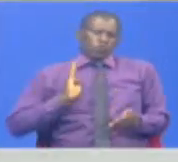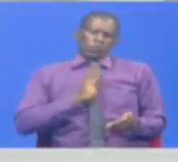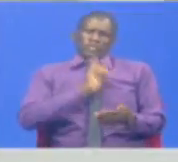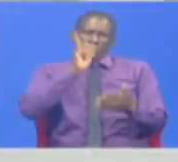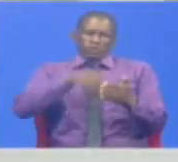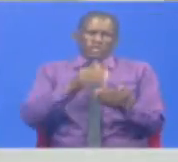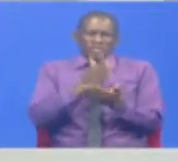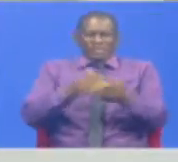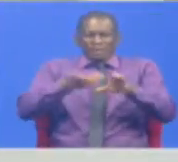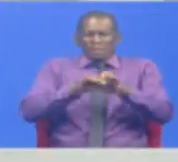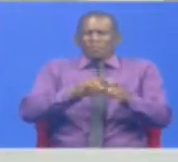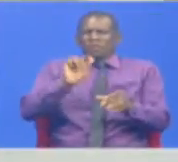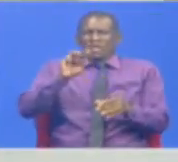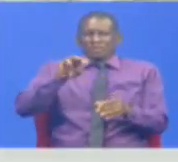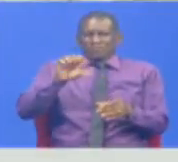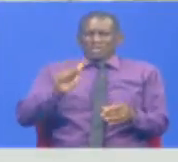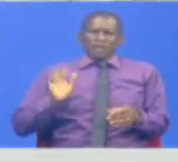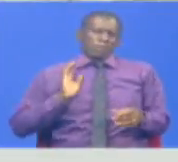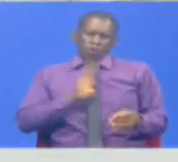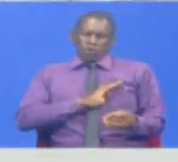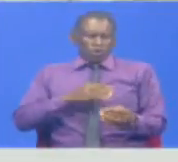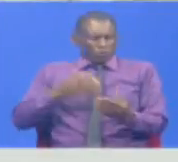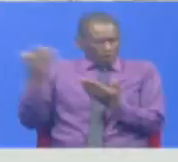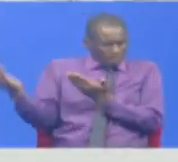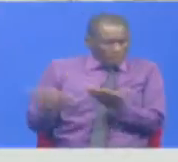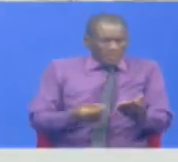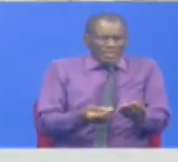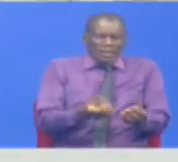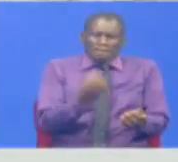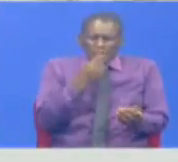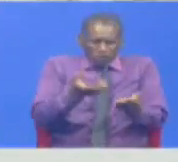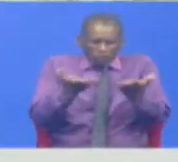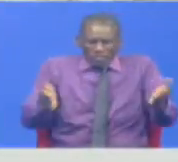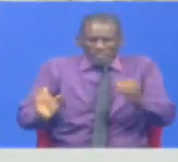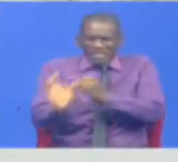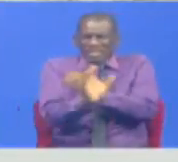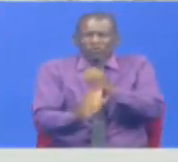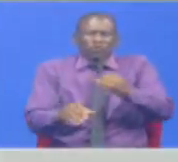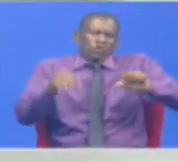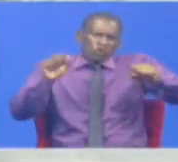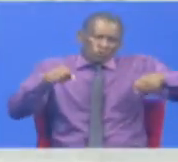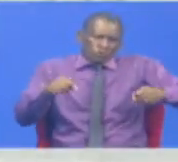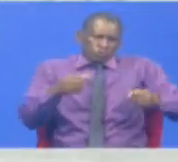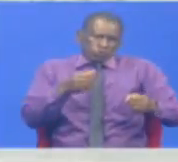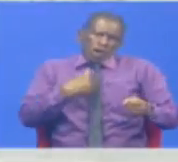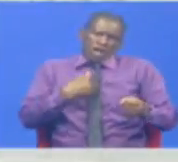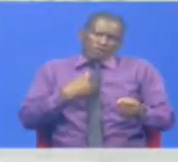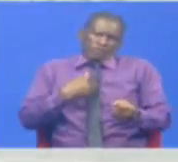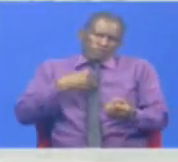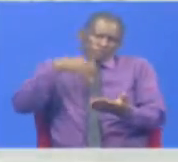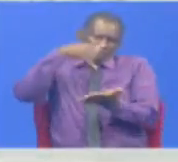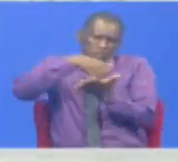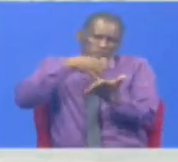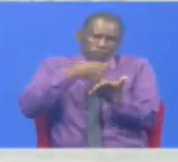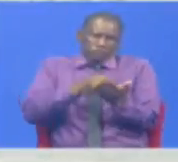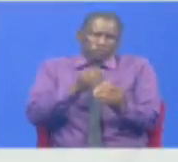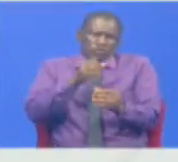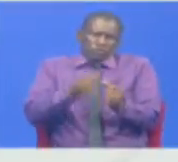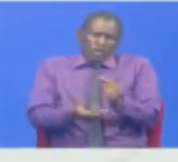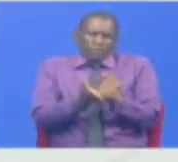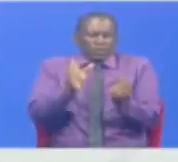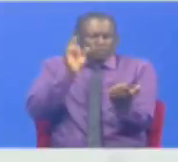were also supplying medical items into the country and could have been behind the push to have them removed from the port to escape